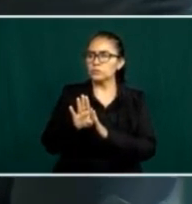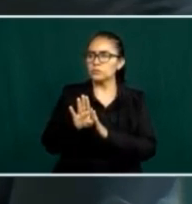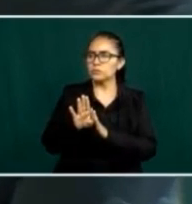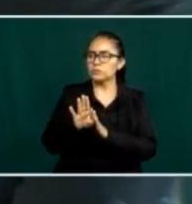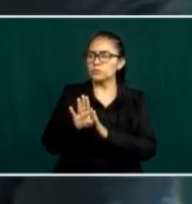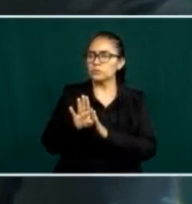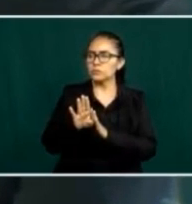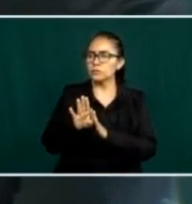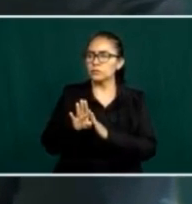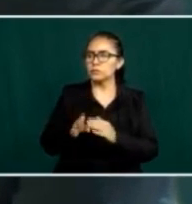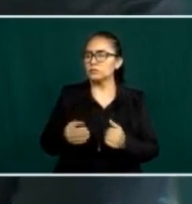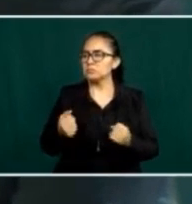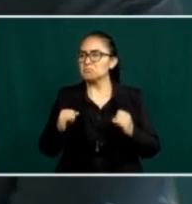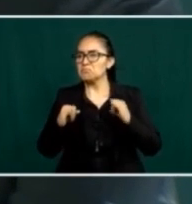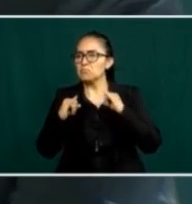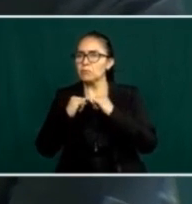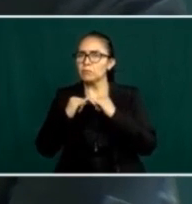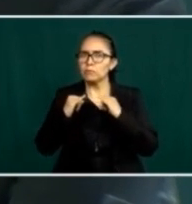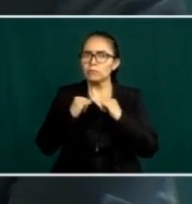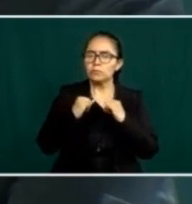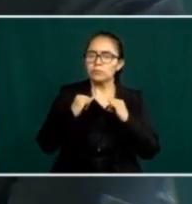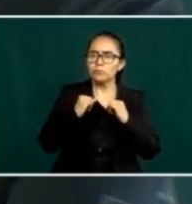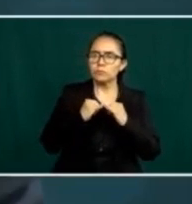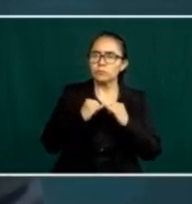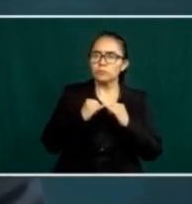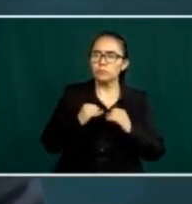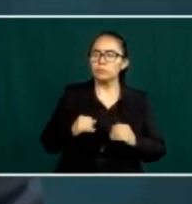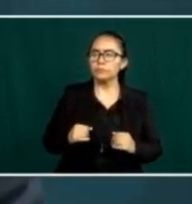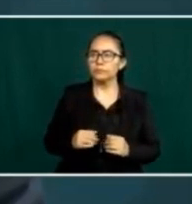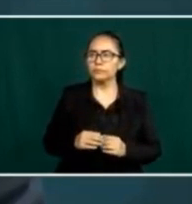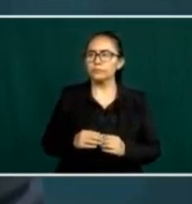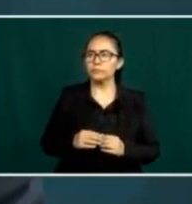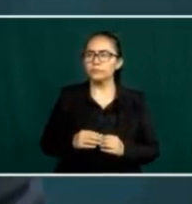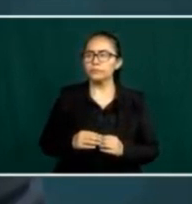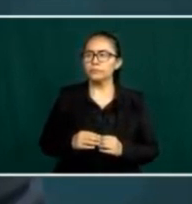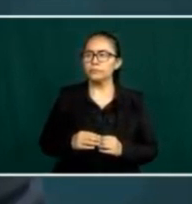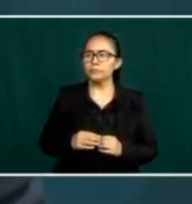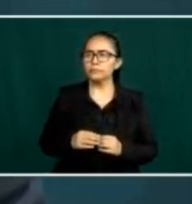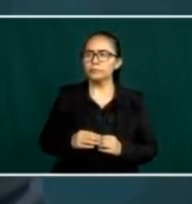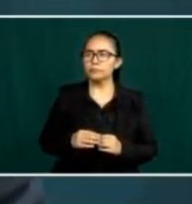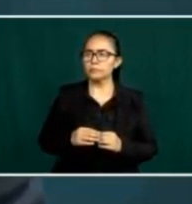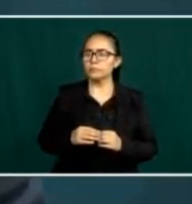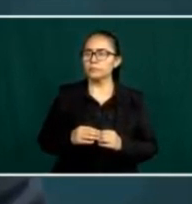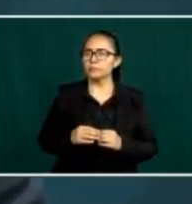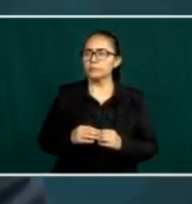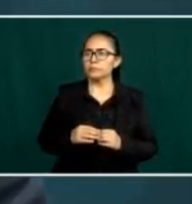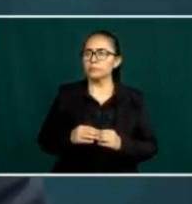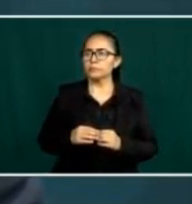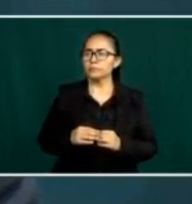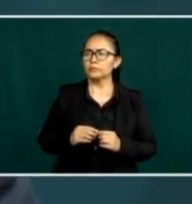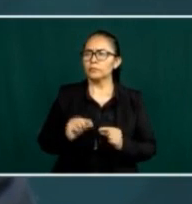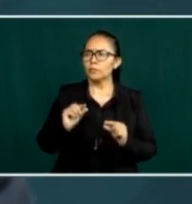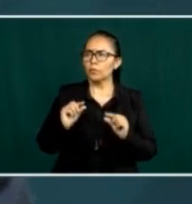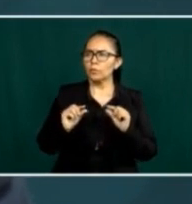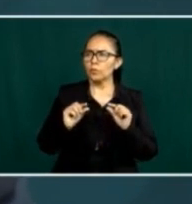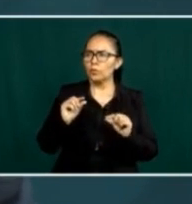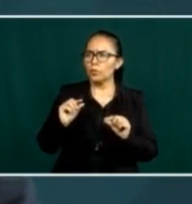had neither growth nor distribution of wealth.